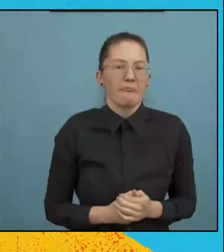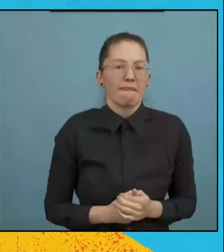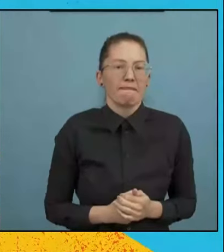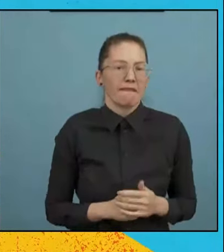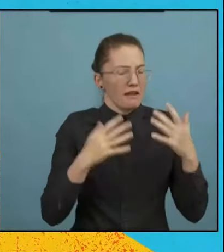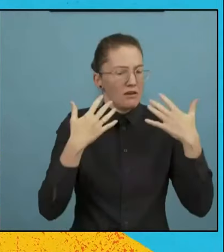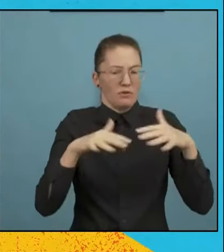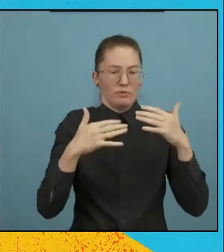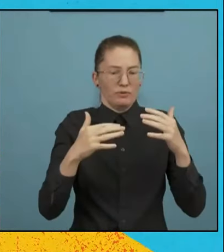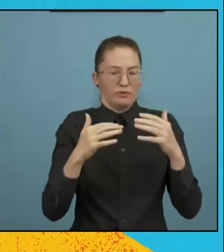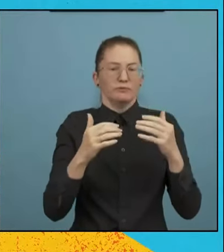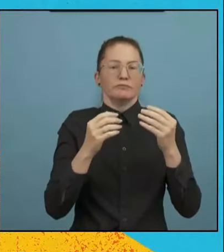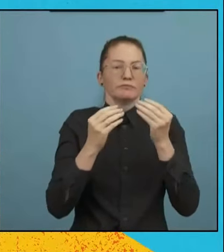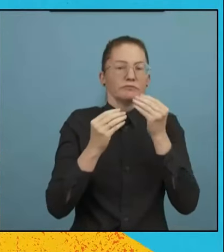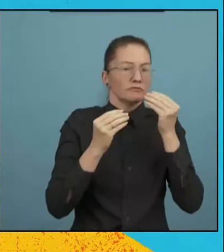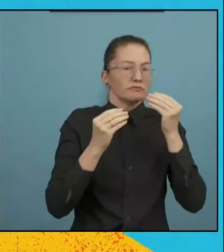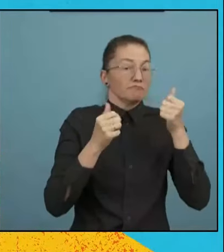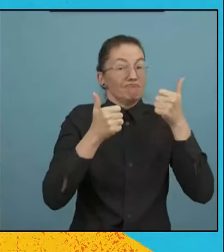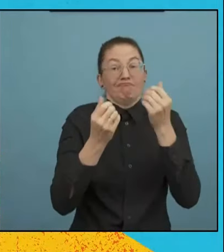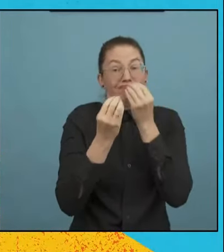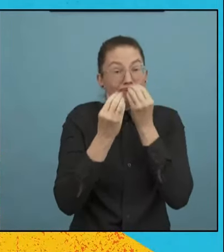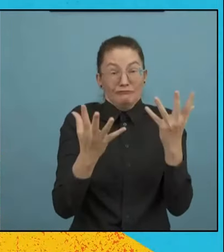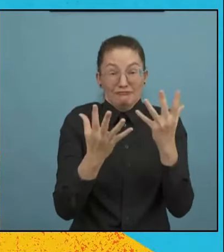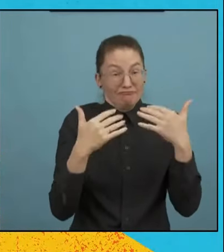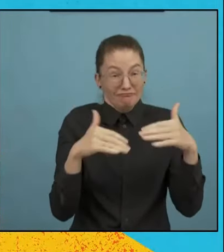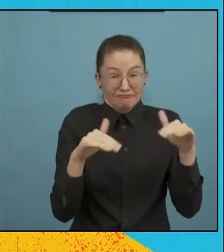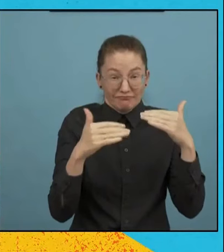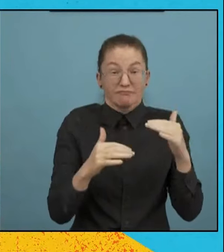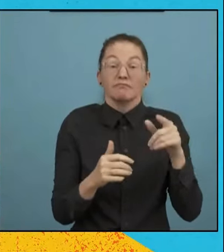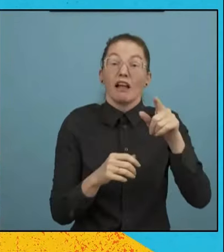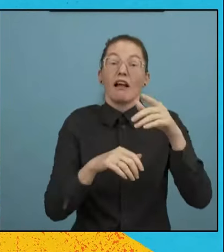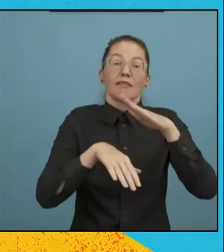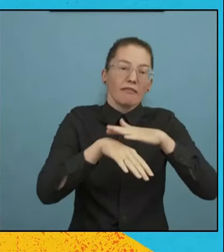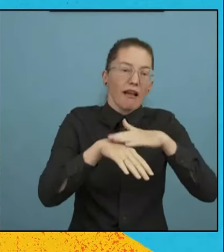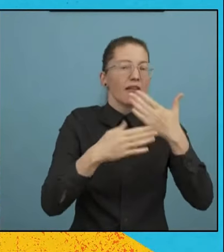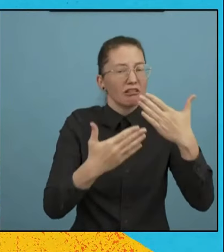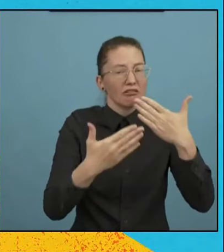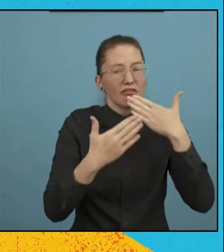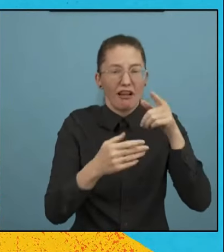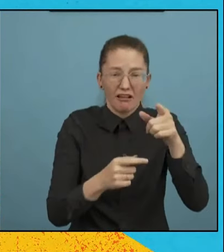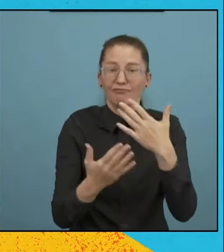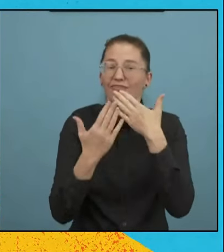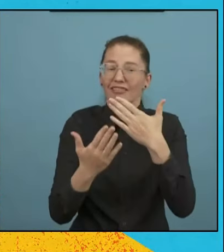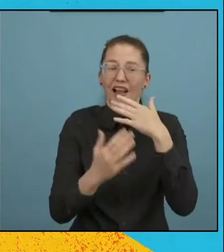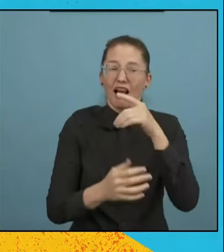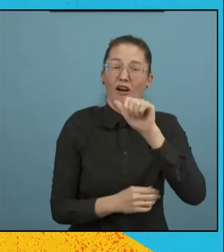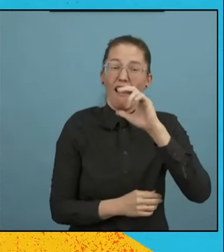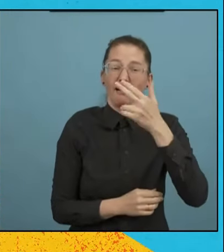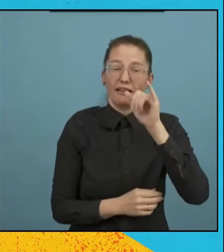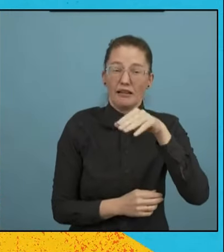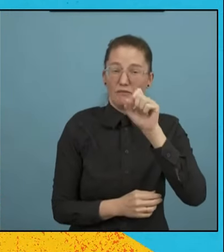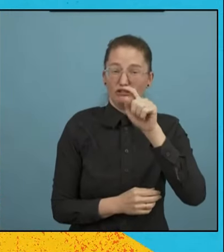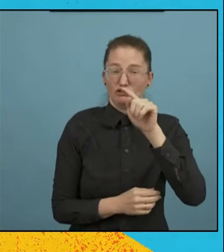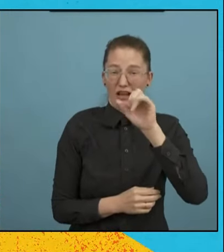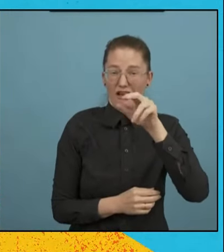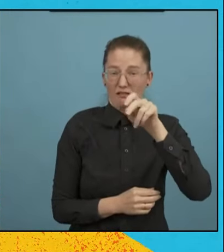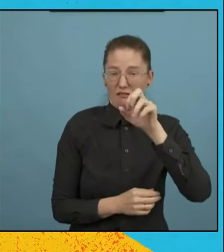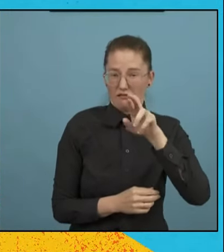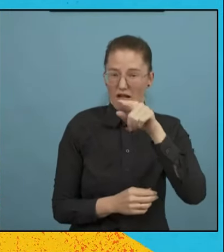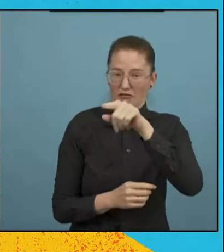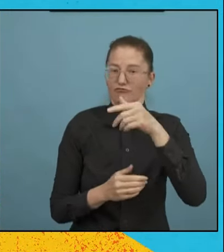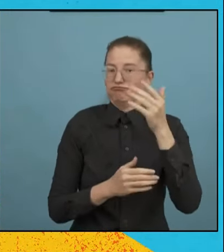Zimbabwe's Chantal Marakera is a 2018 Millennium Fellow, a Rhodes Scholar, and the founder of Little Dreamers Foundation that provides access to education